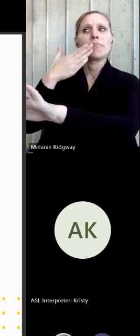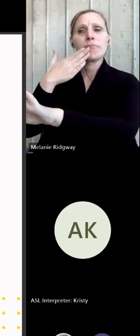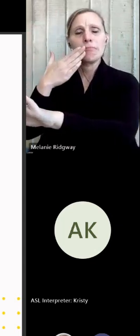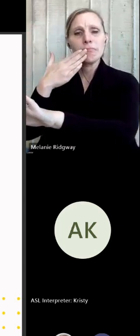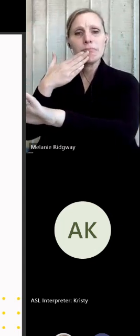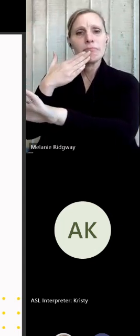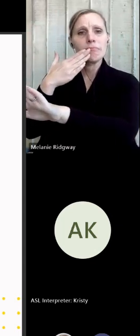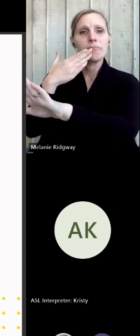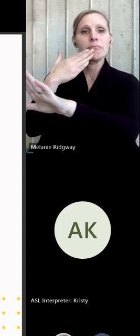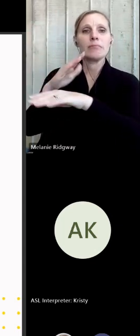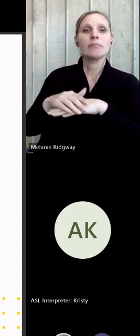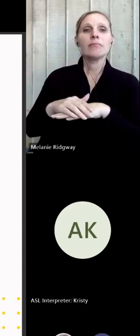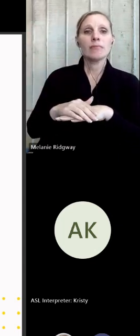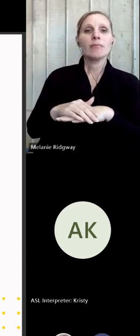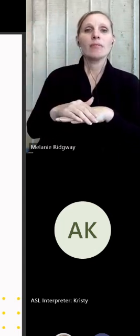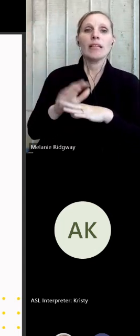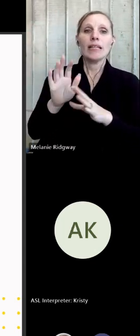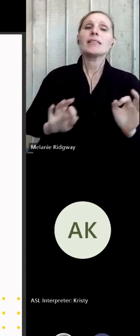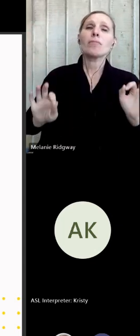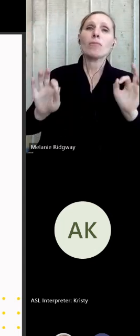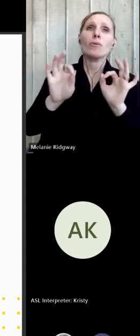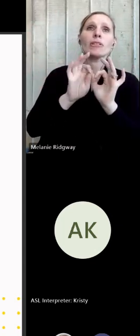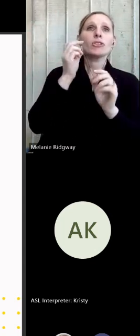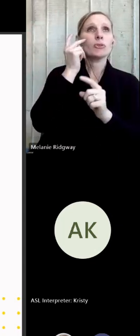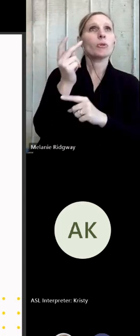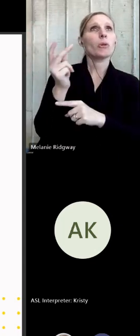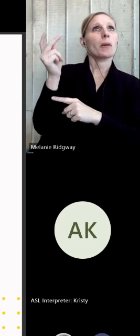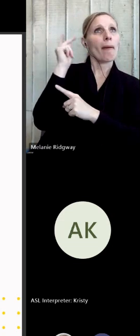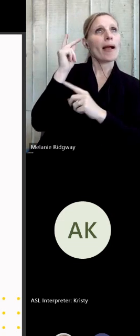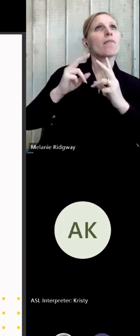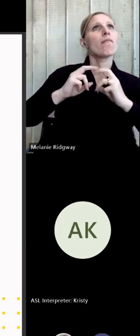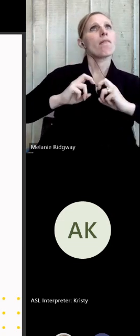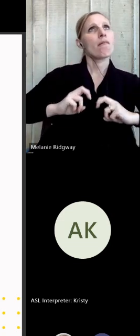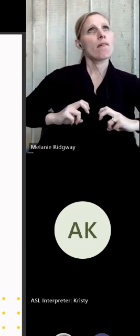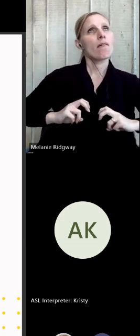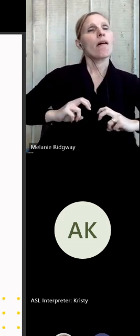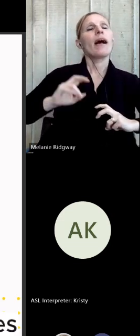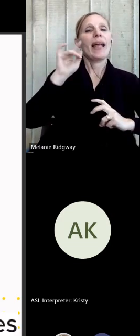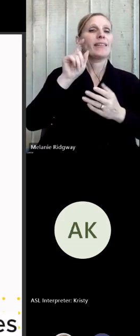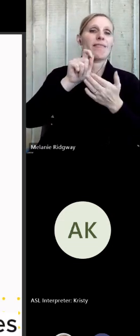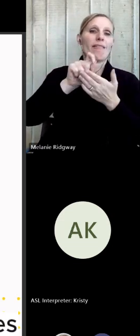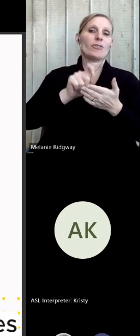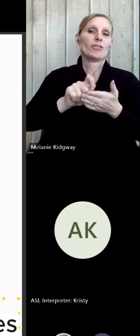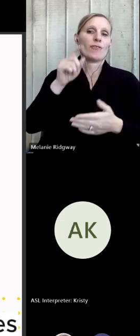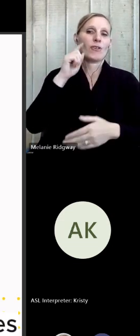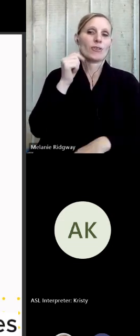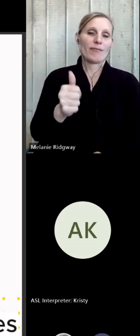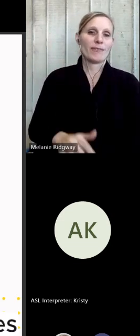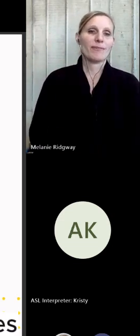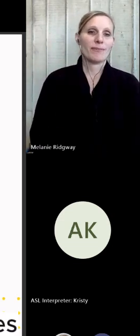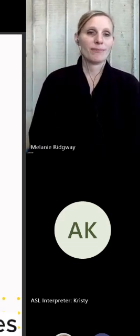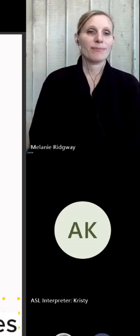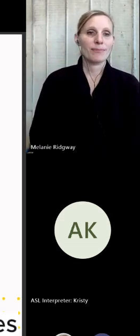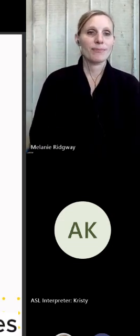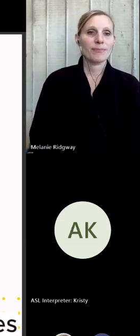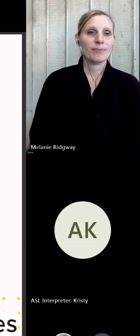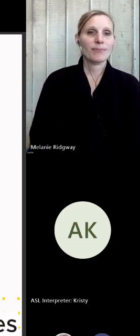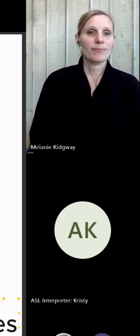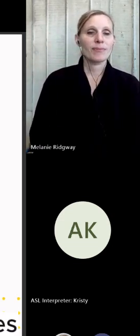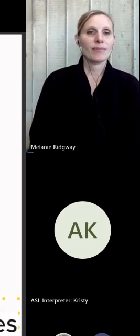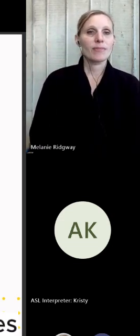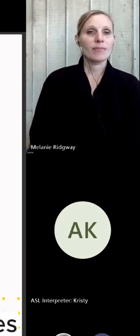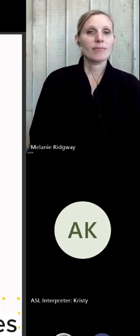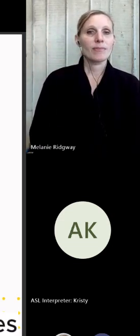reflect and to make notes. In summary, we have introduced the